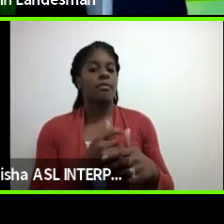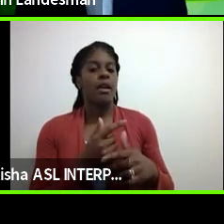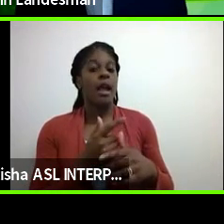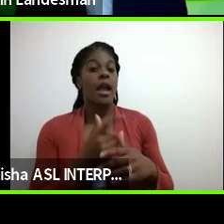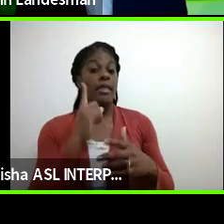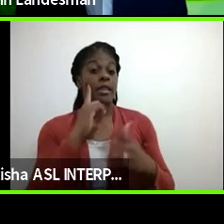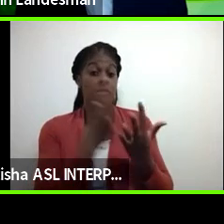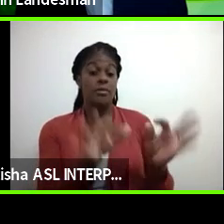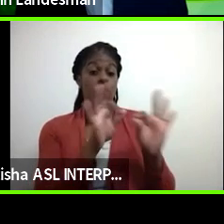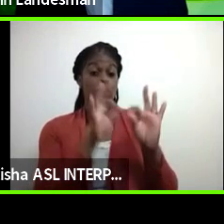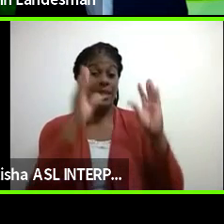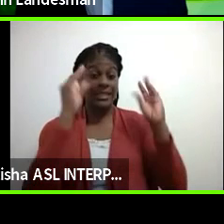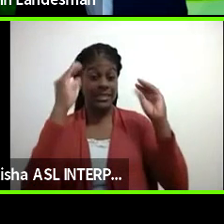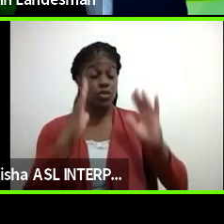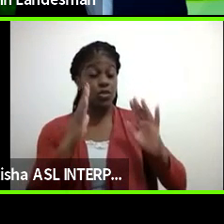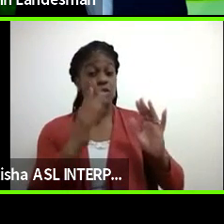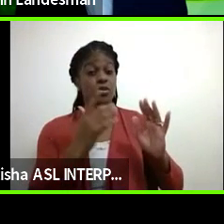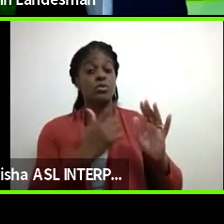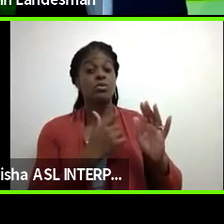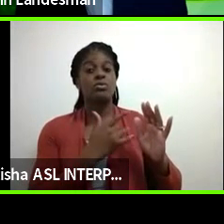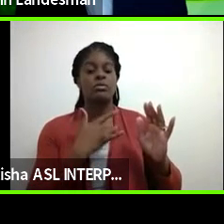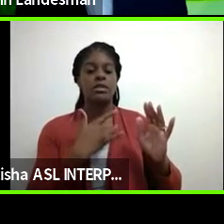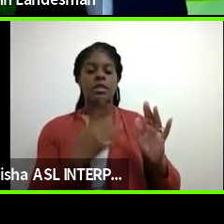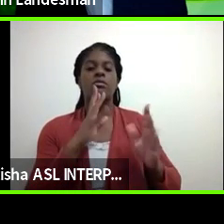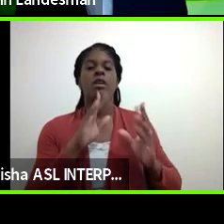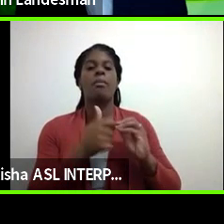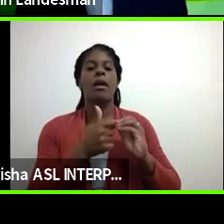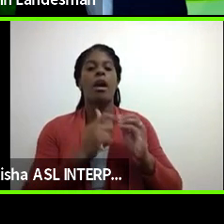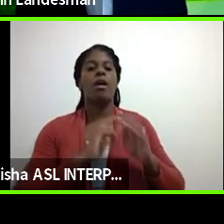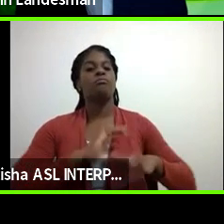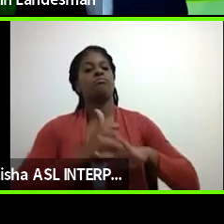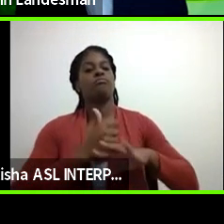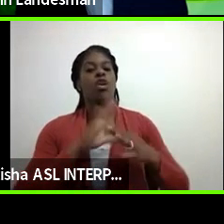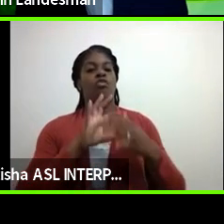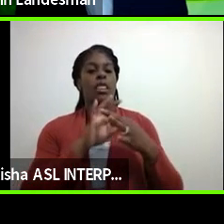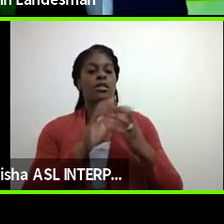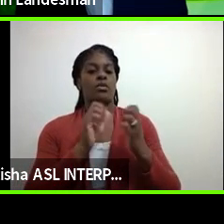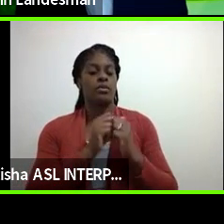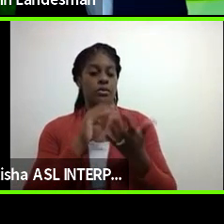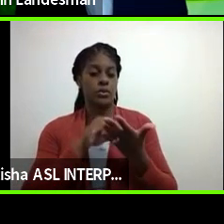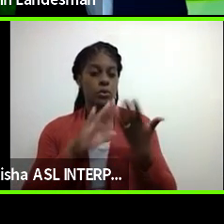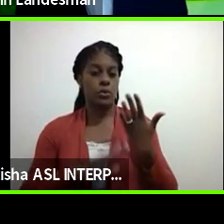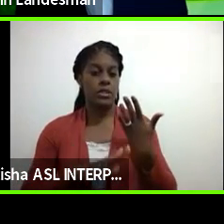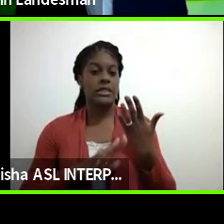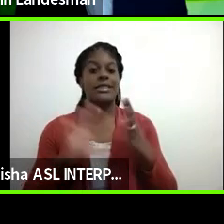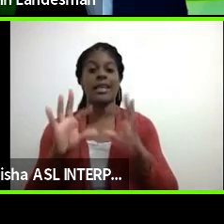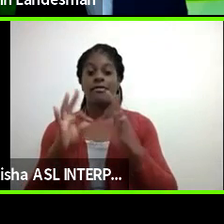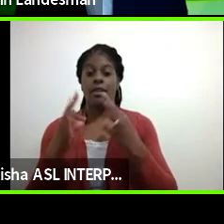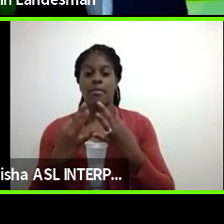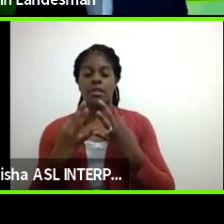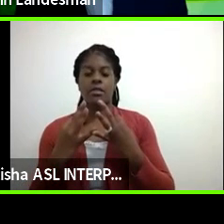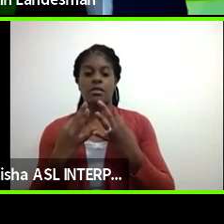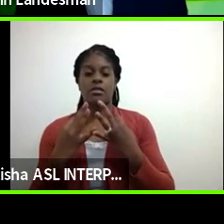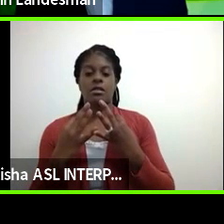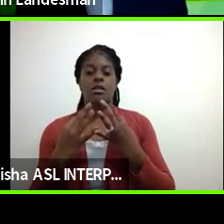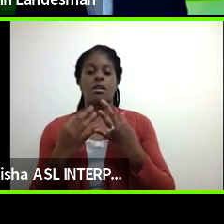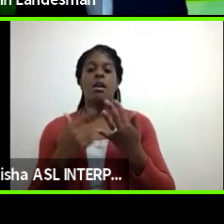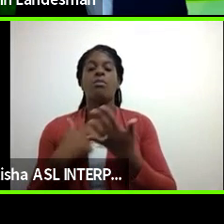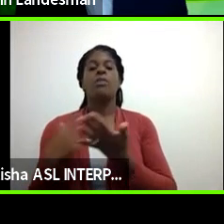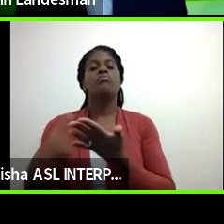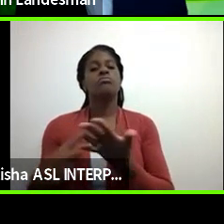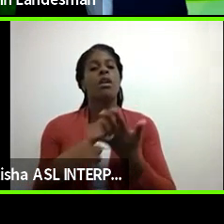teachers, we talk a lot about building relationships with students and families, and we talk a lot about the need